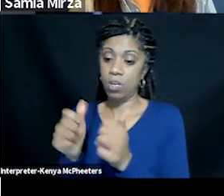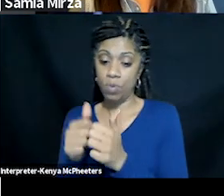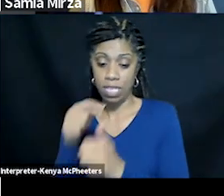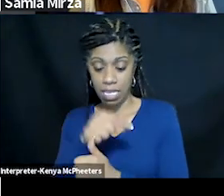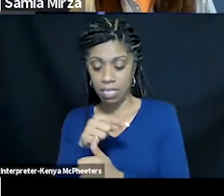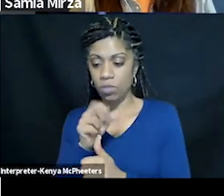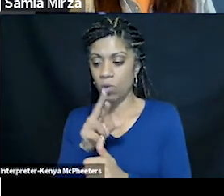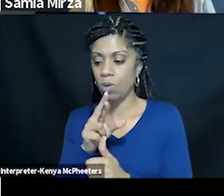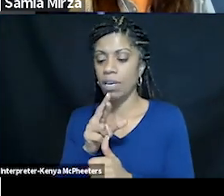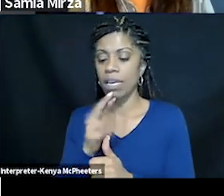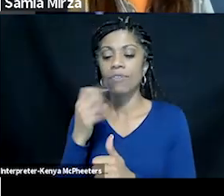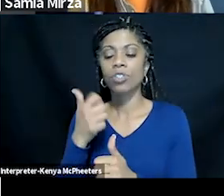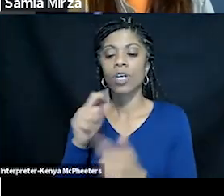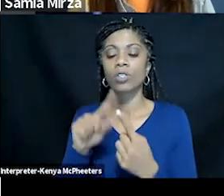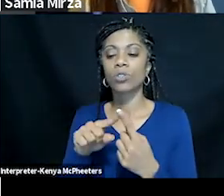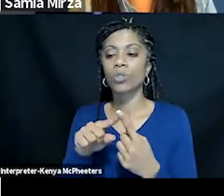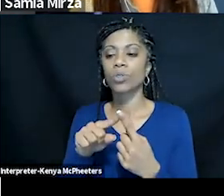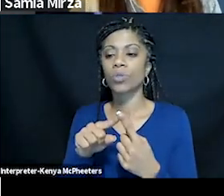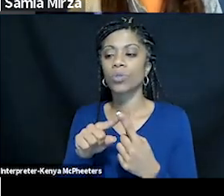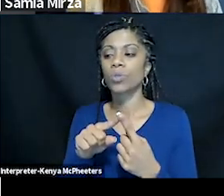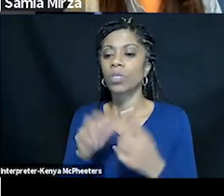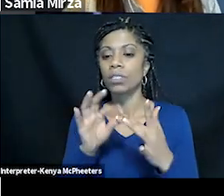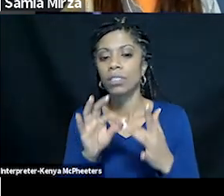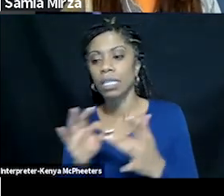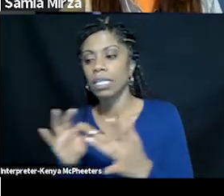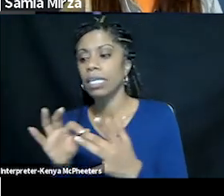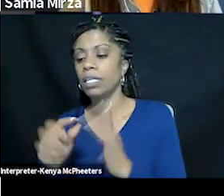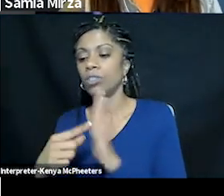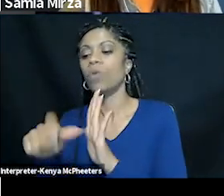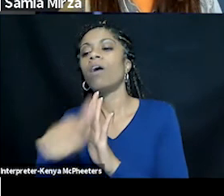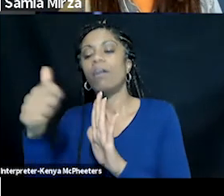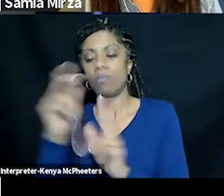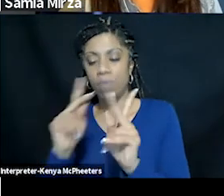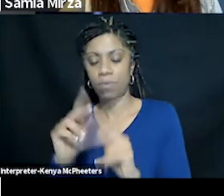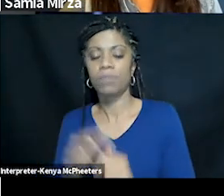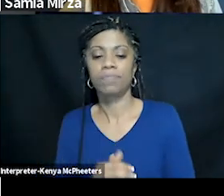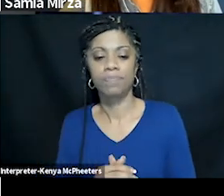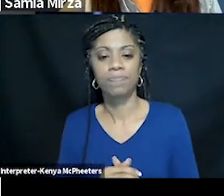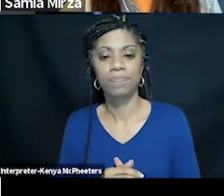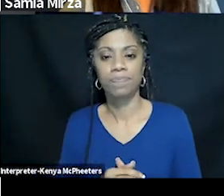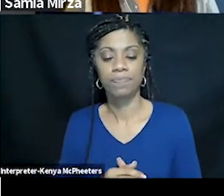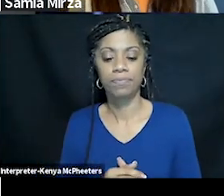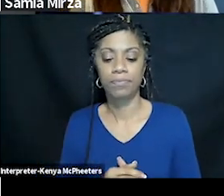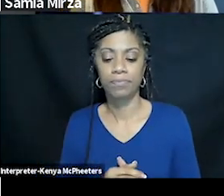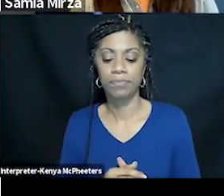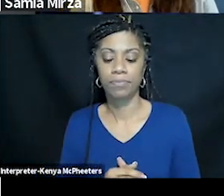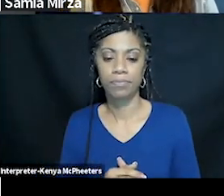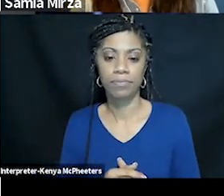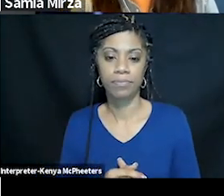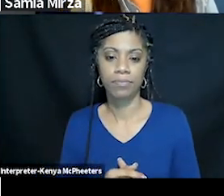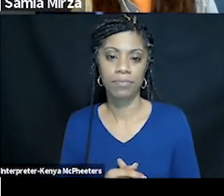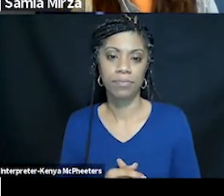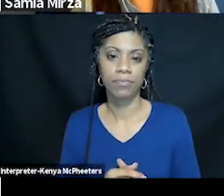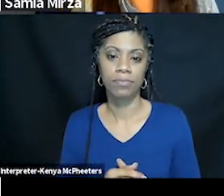organization, a great tool to take to leadership as well. The next slide, we have